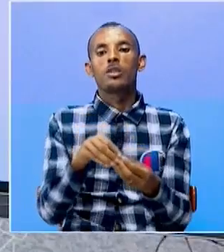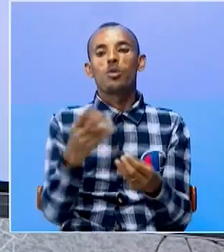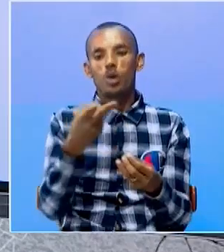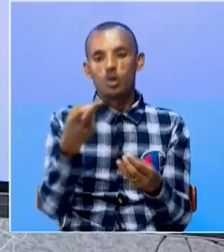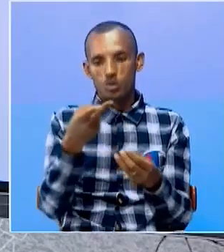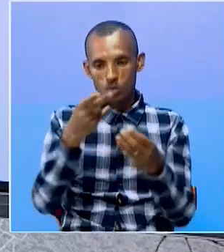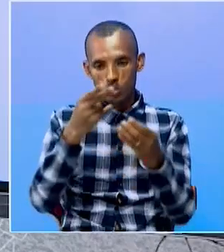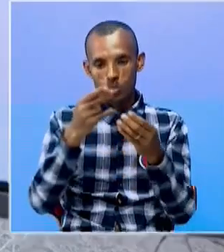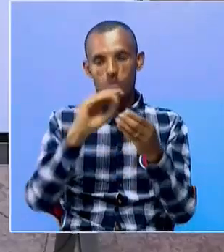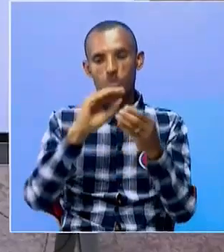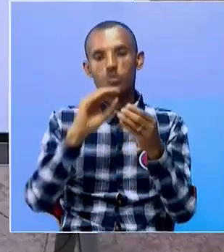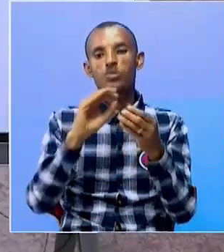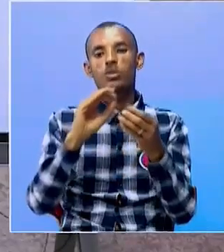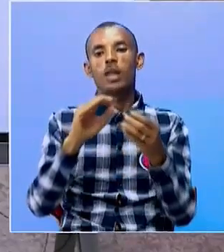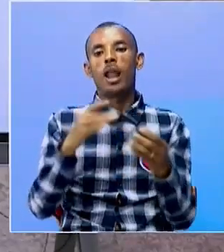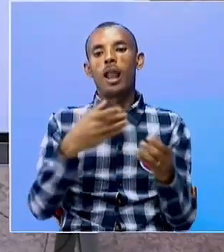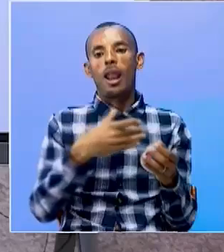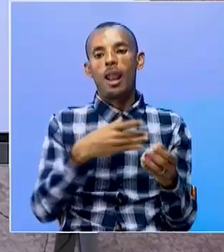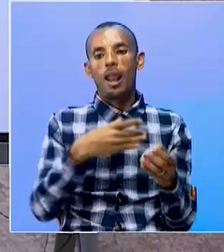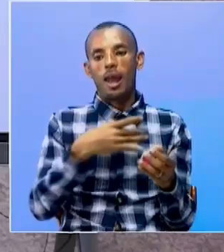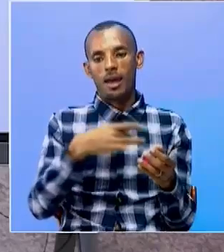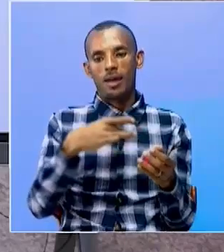coefficient of the like terms.